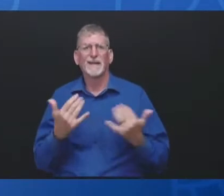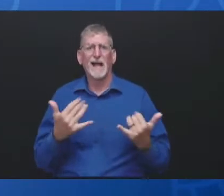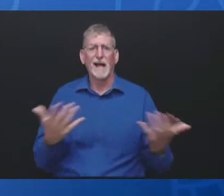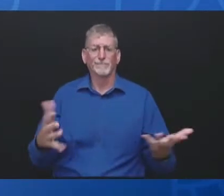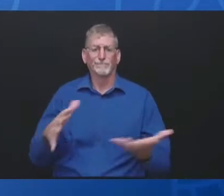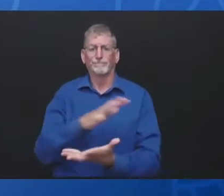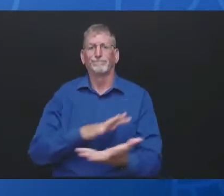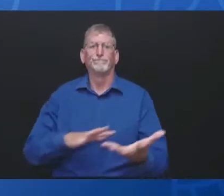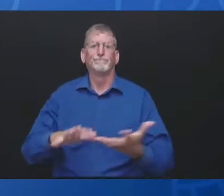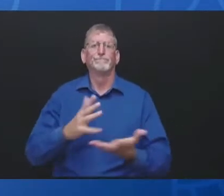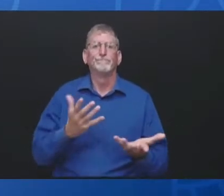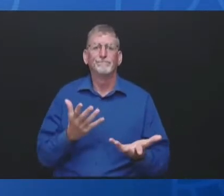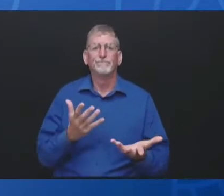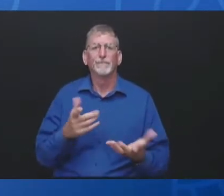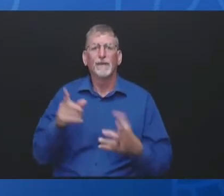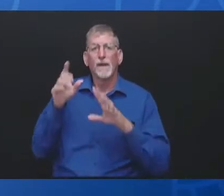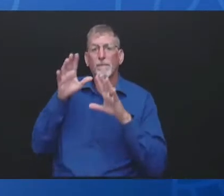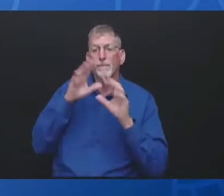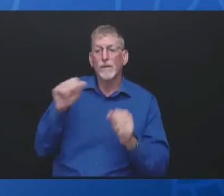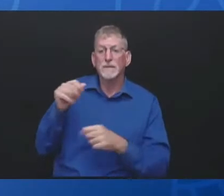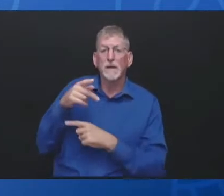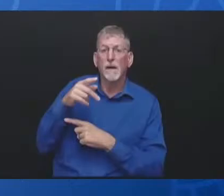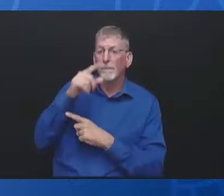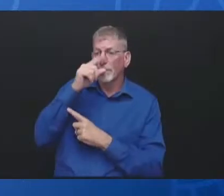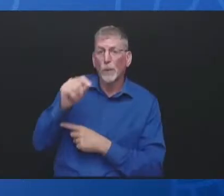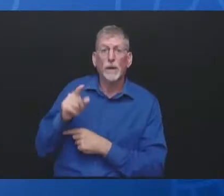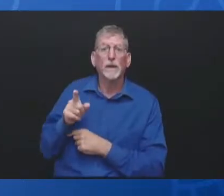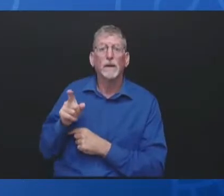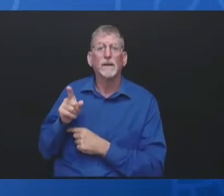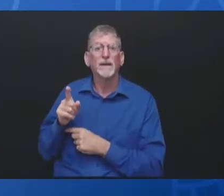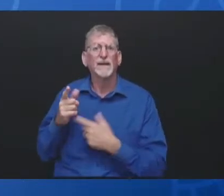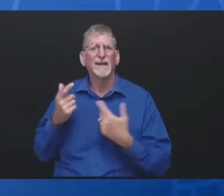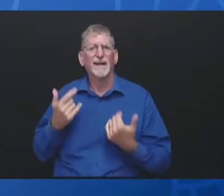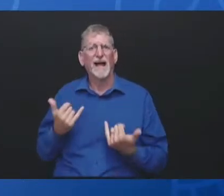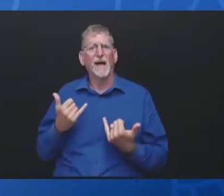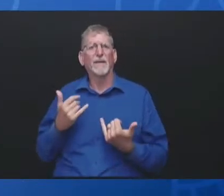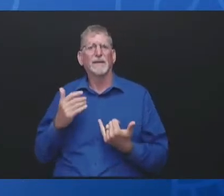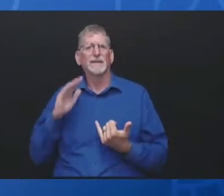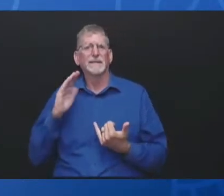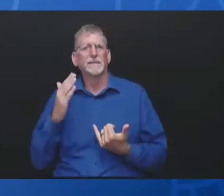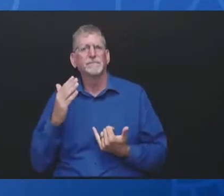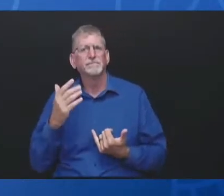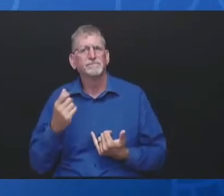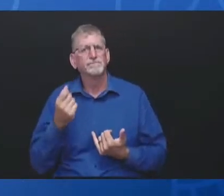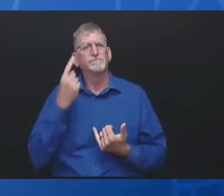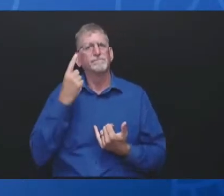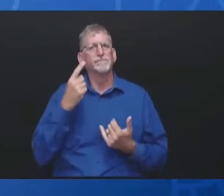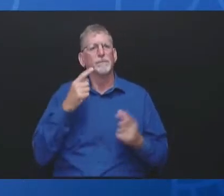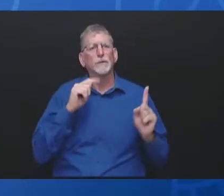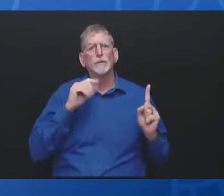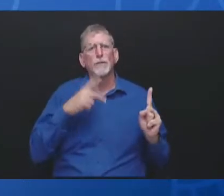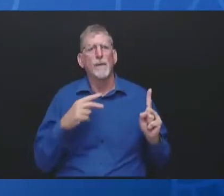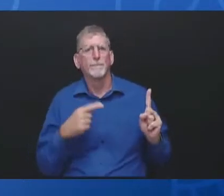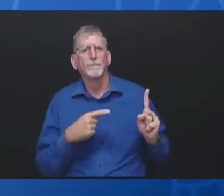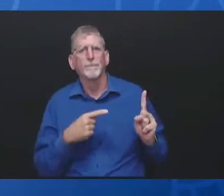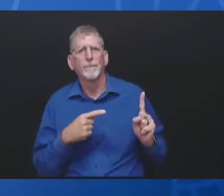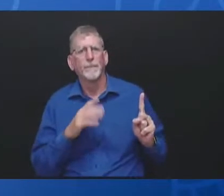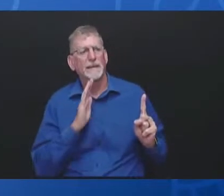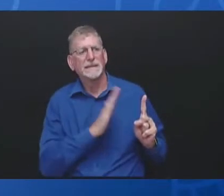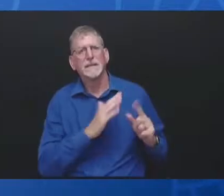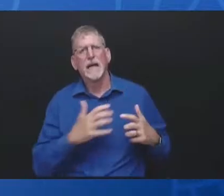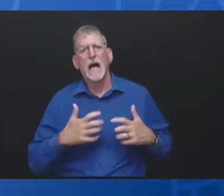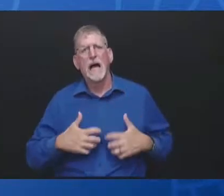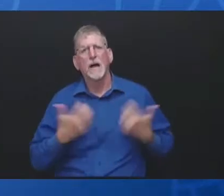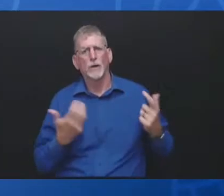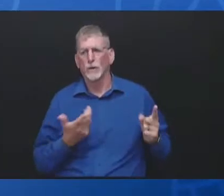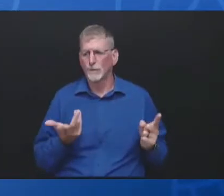President Putin is getting a sense of President Trump's anger at the nature of what's transpiring. But